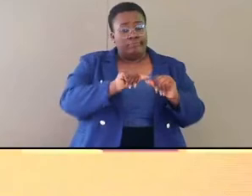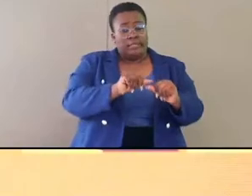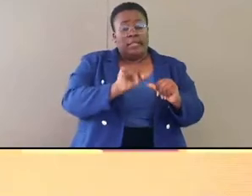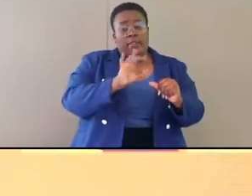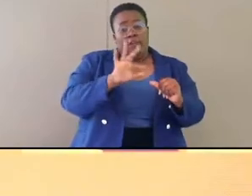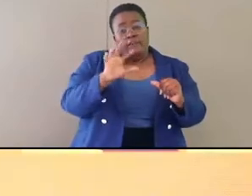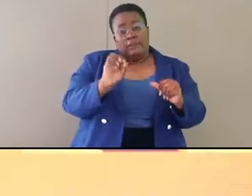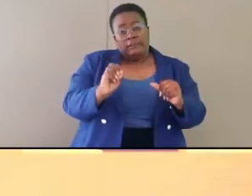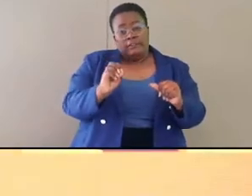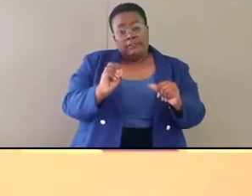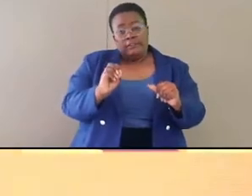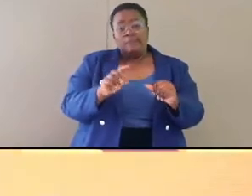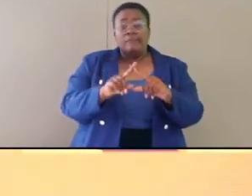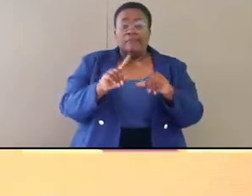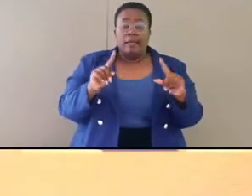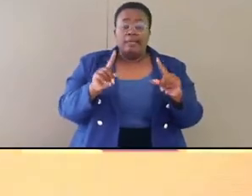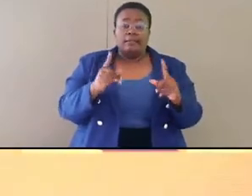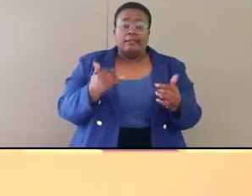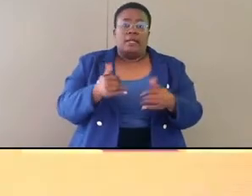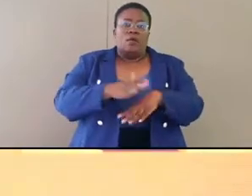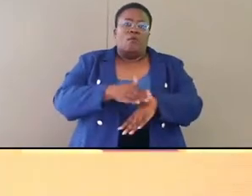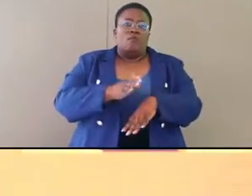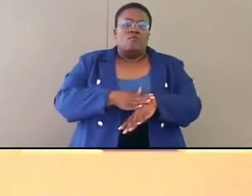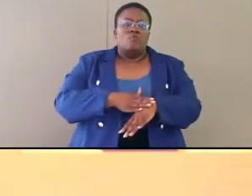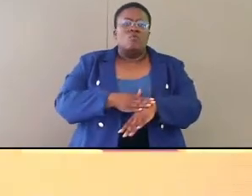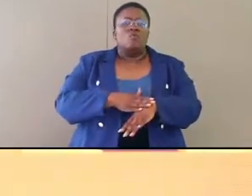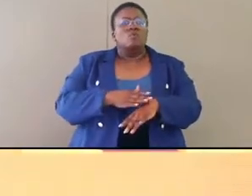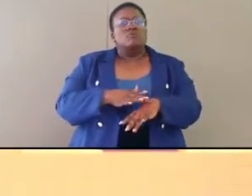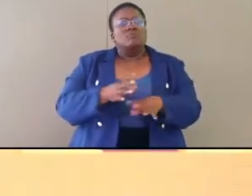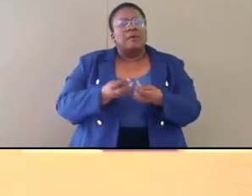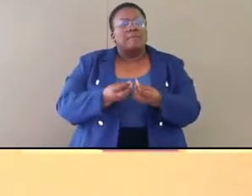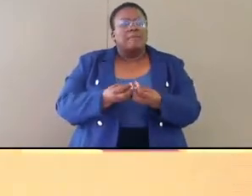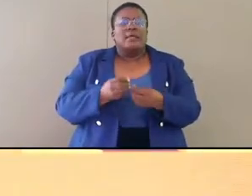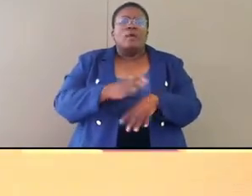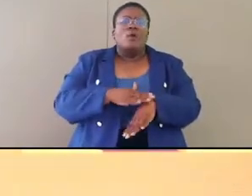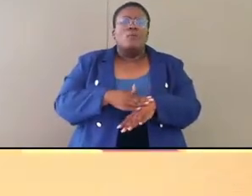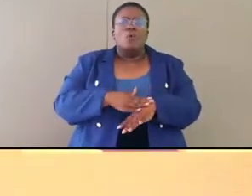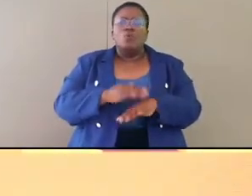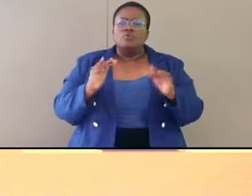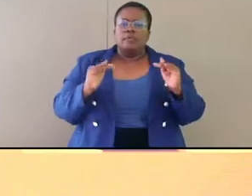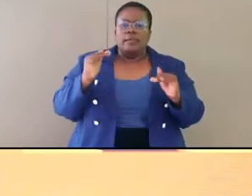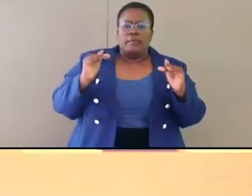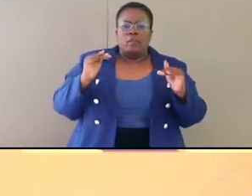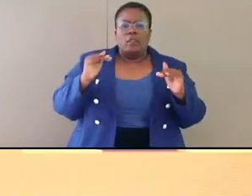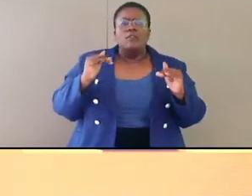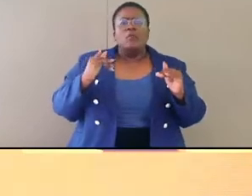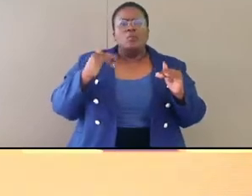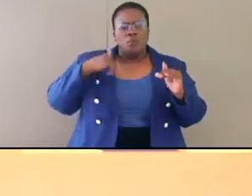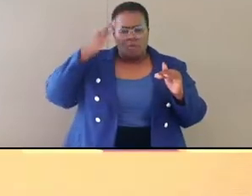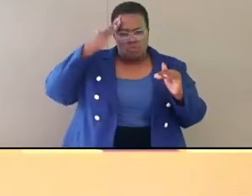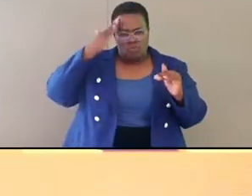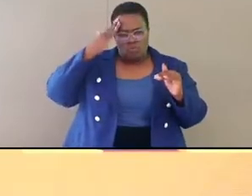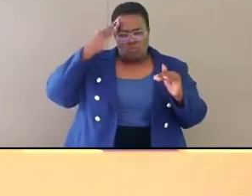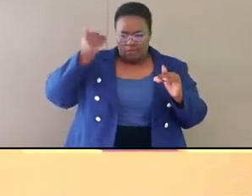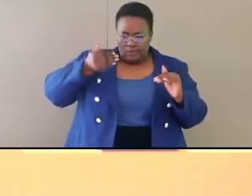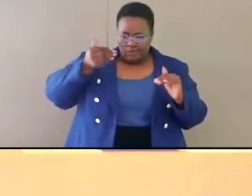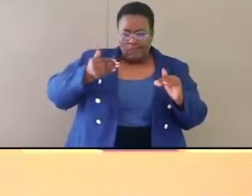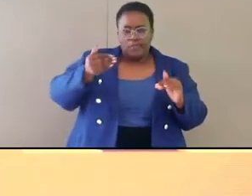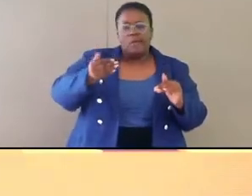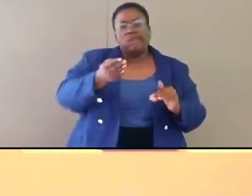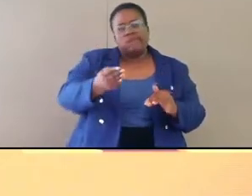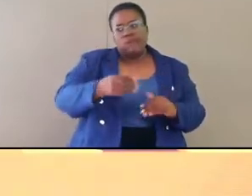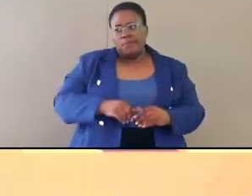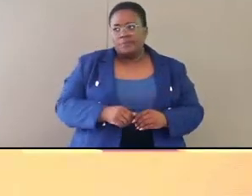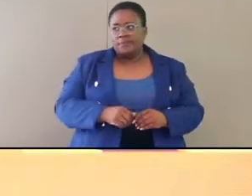350 itself but something much more stable and something that we can always know is there. So we're not going to put